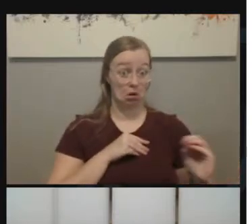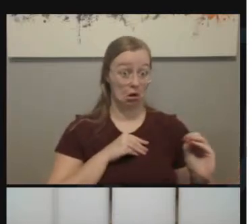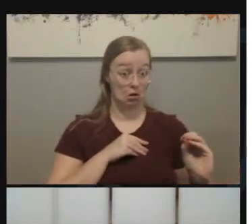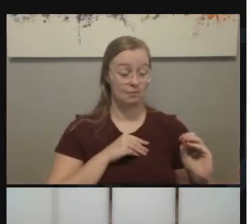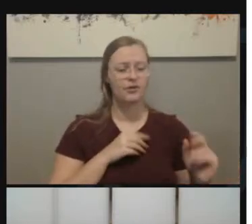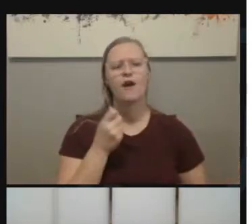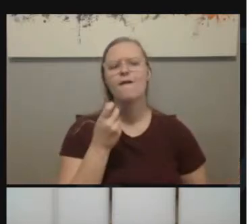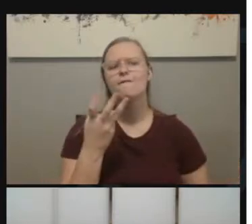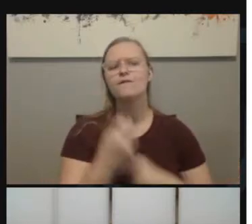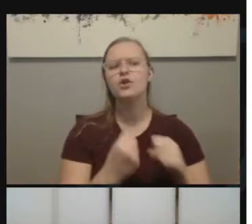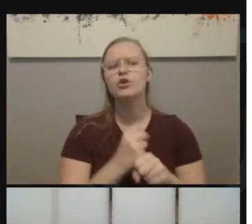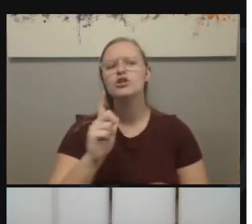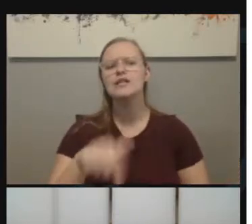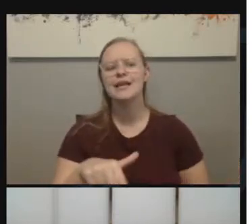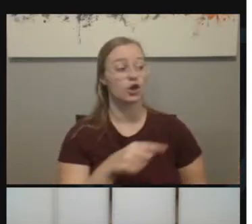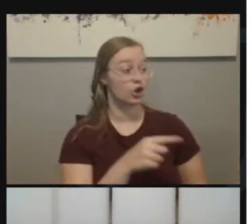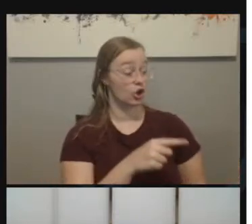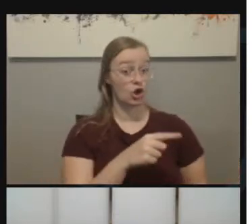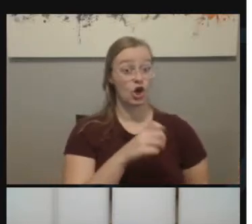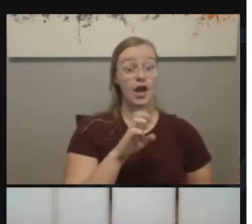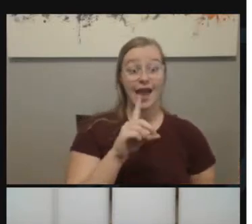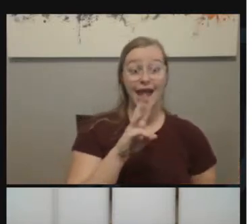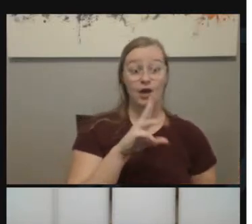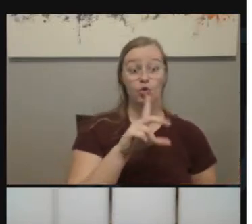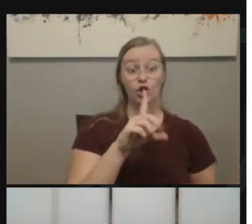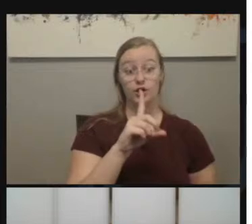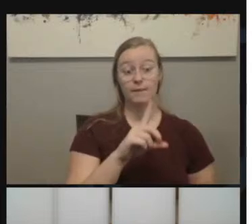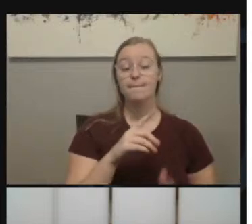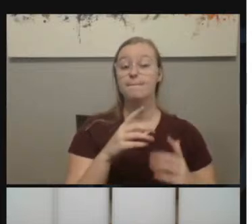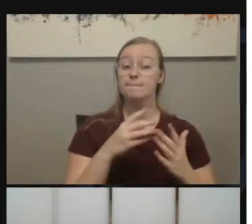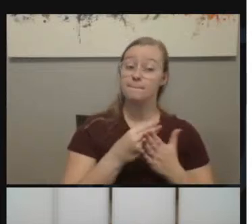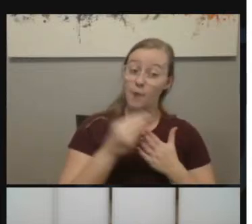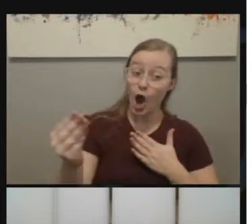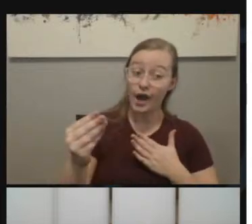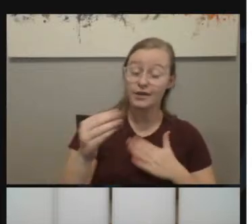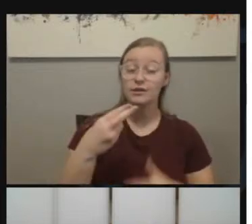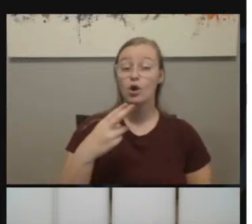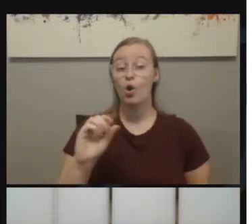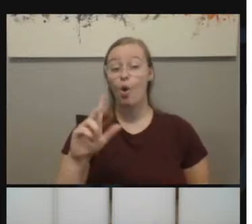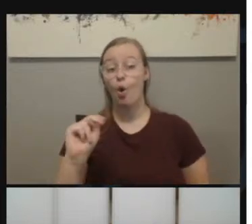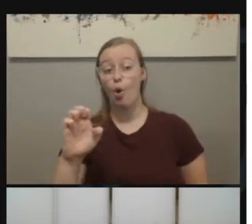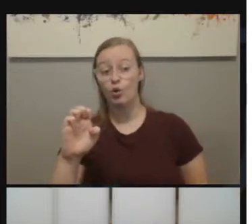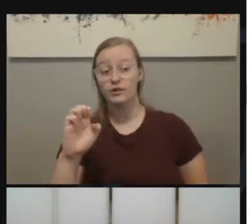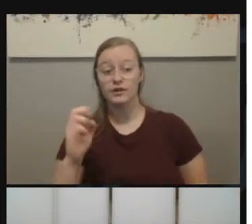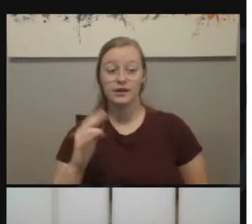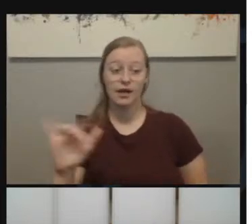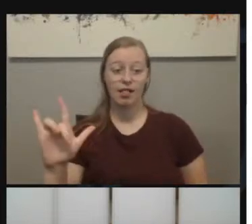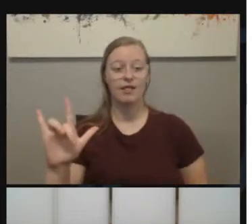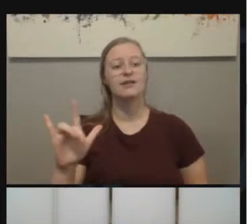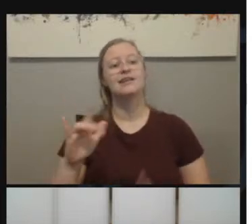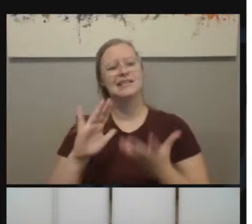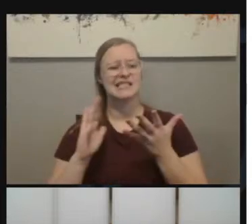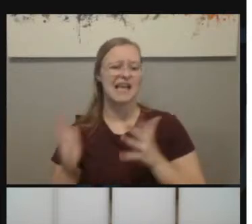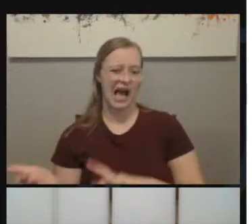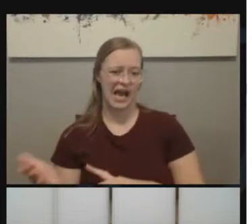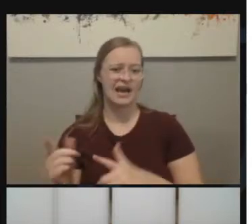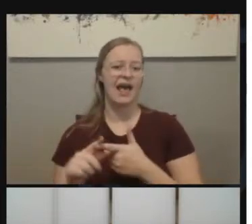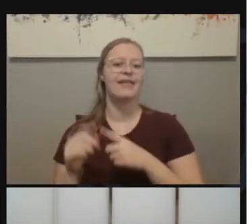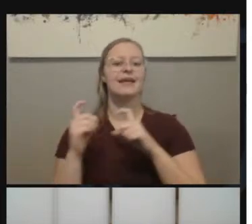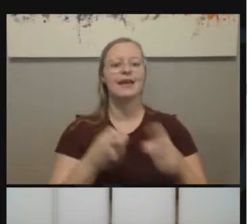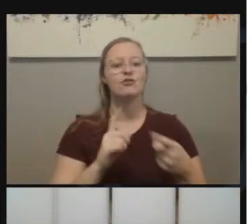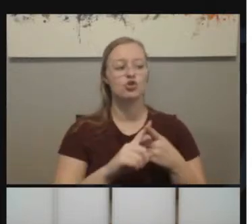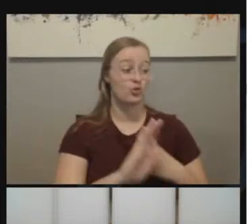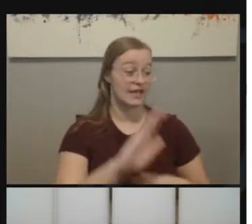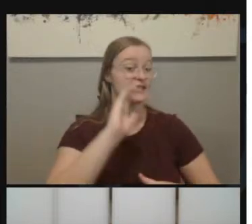Lloyd purchased Home Hill. He died very soon after, passed it on to his son, Edward